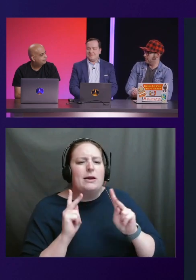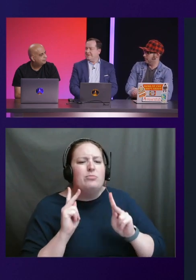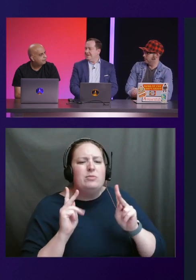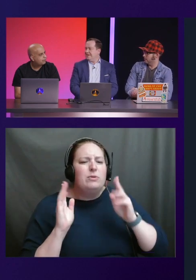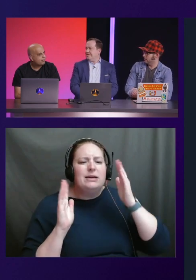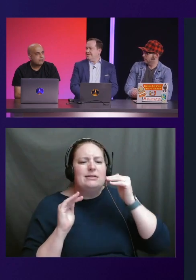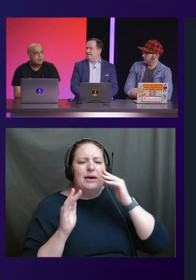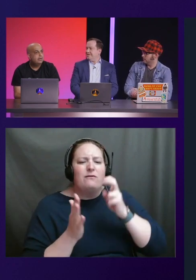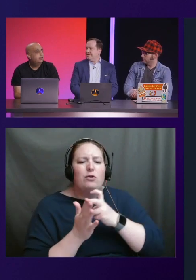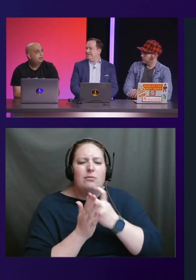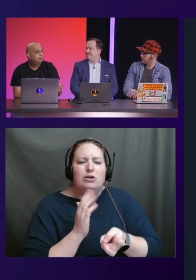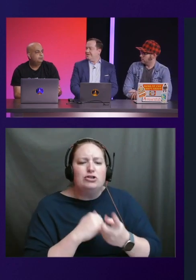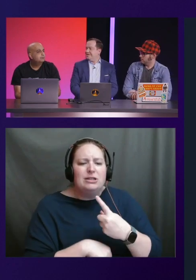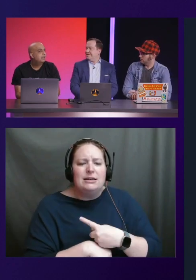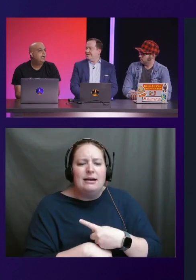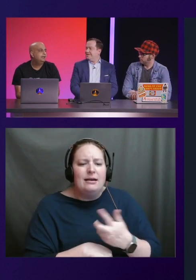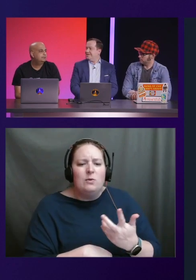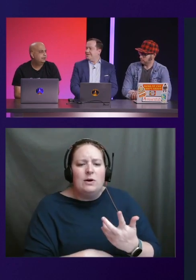day?